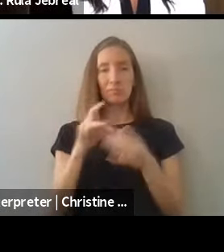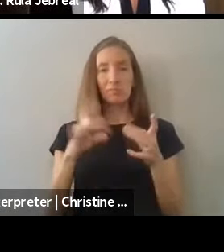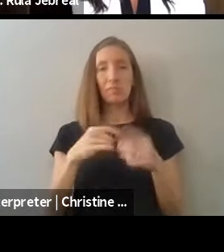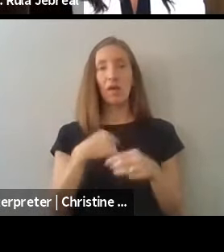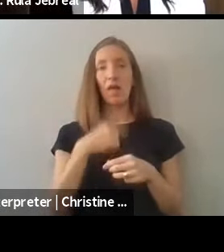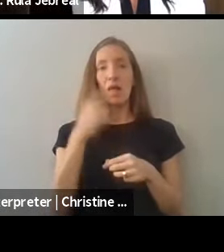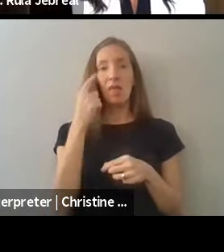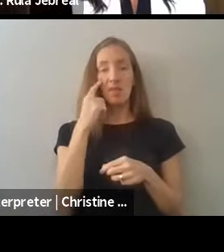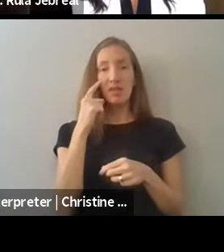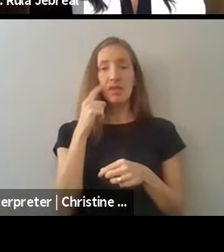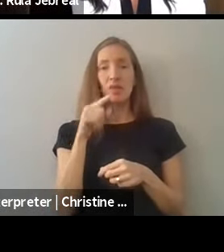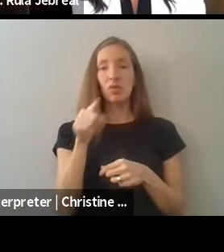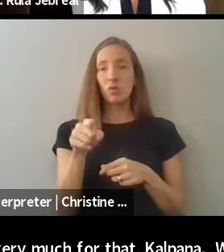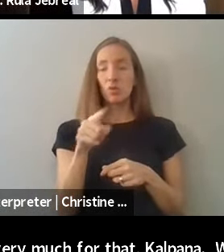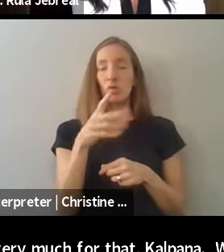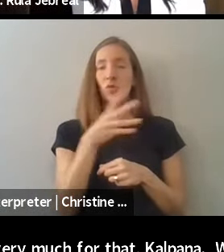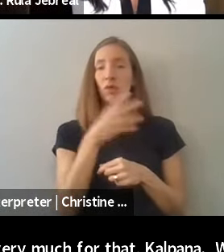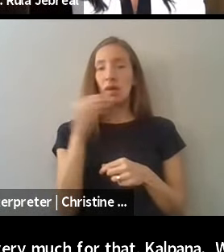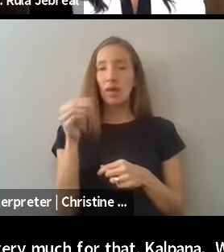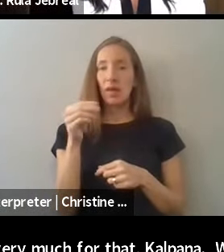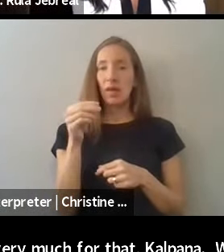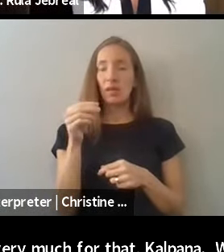and